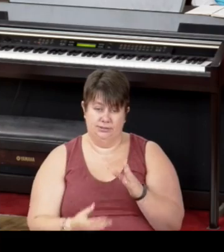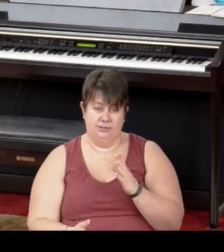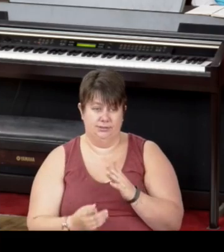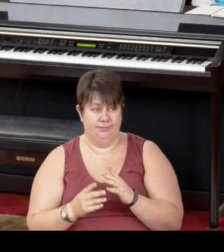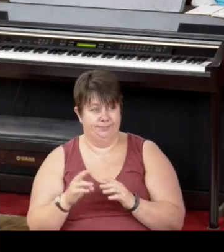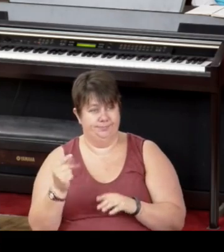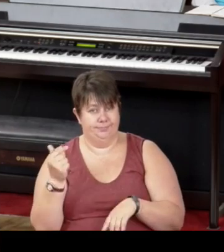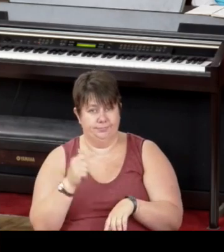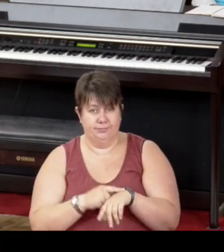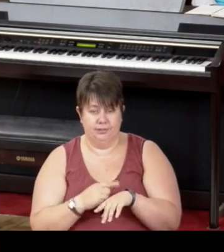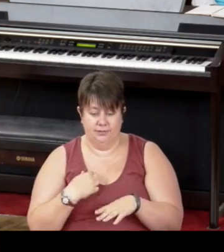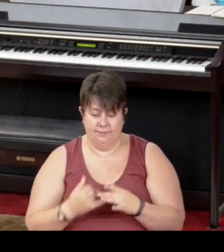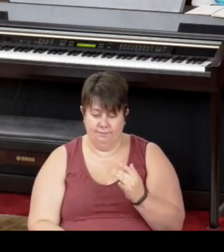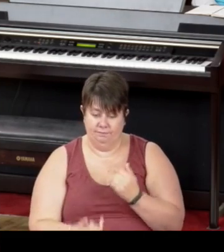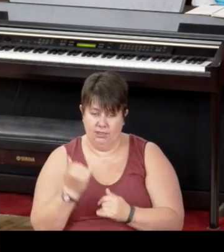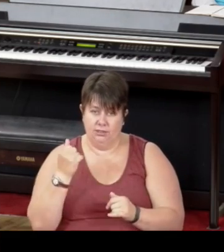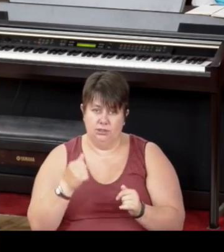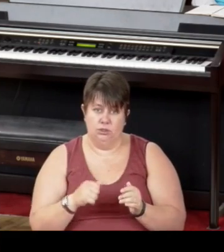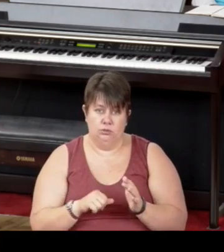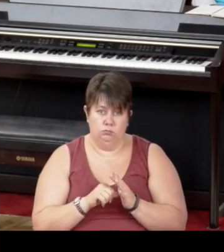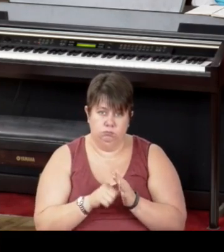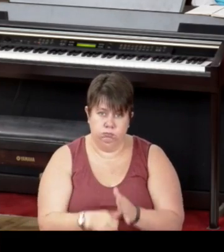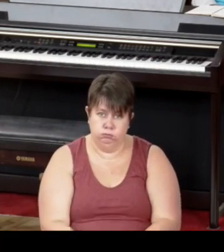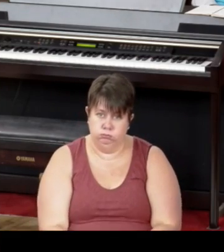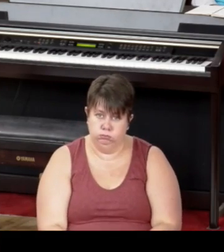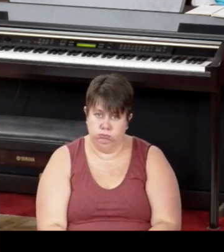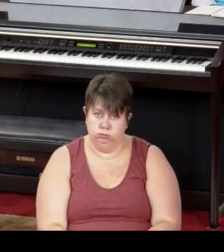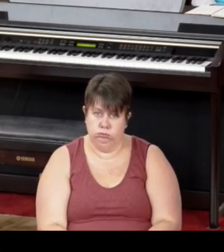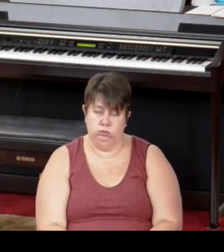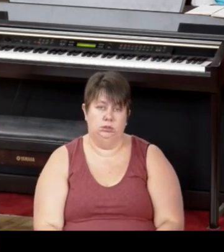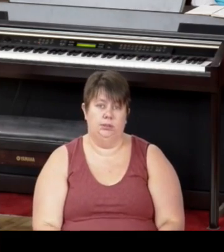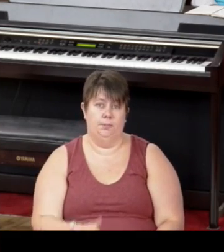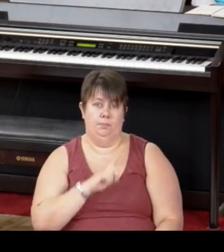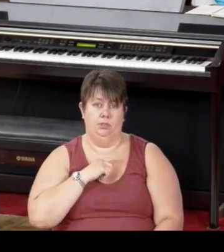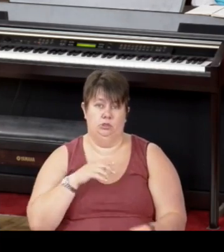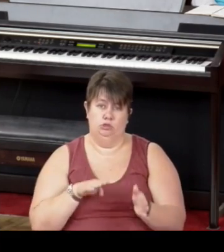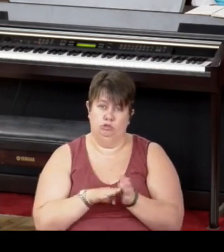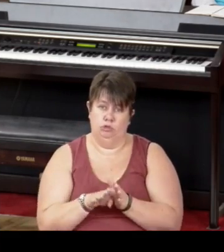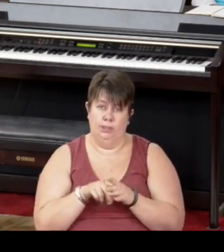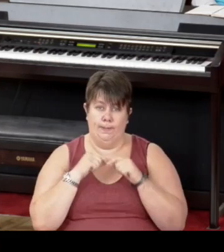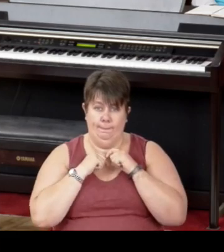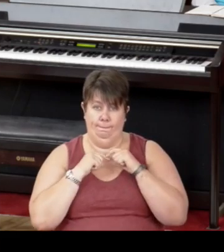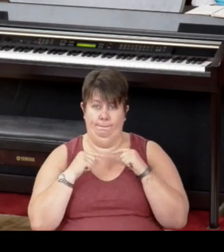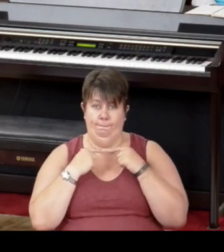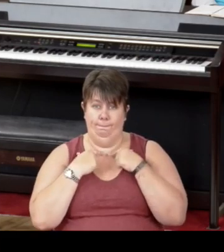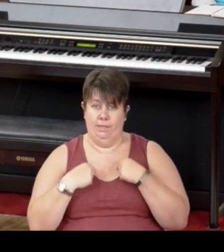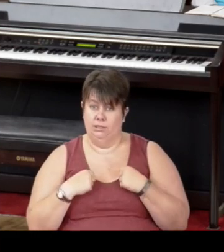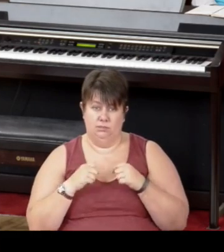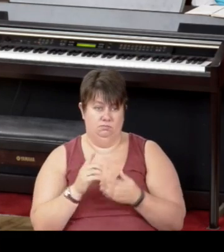It's something we all experience. Just because I'm training to be a minister doesn't make it any easier for me.